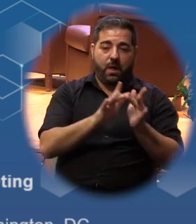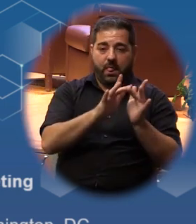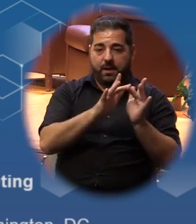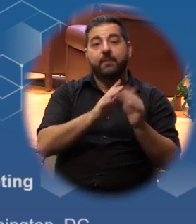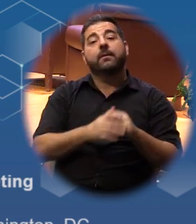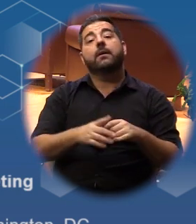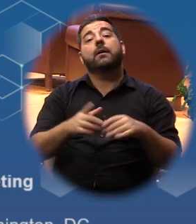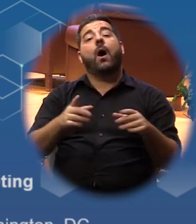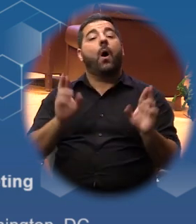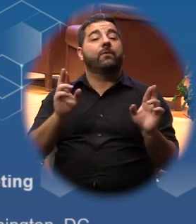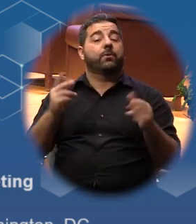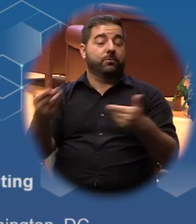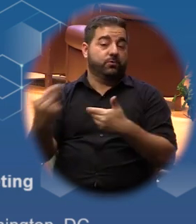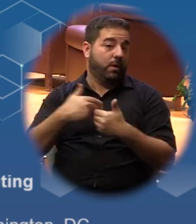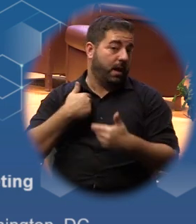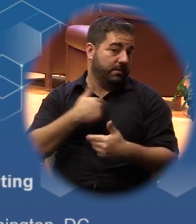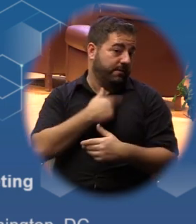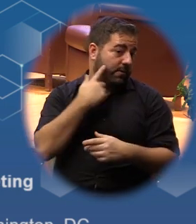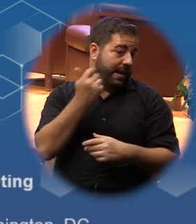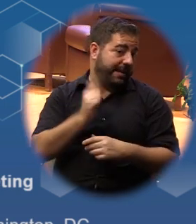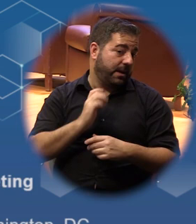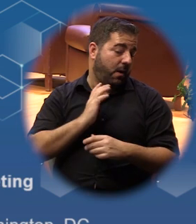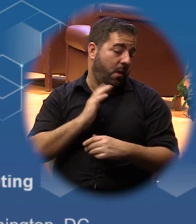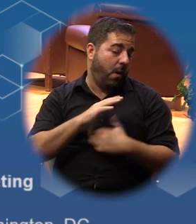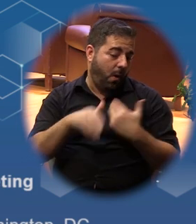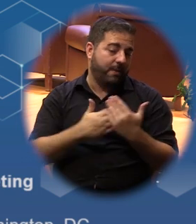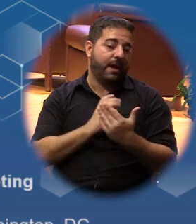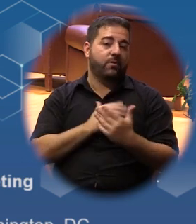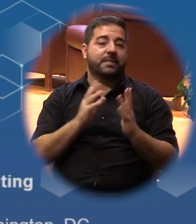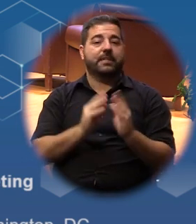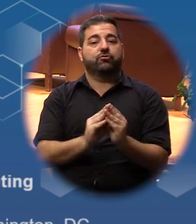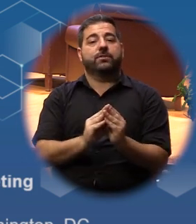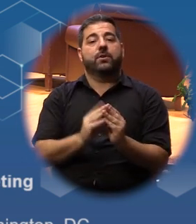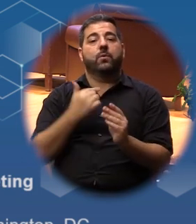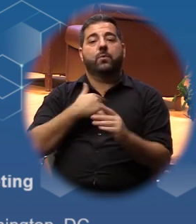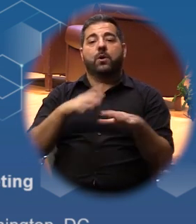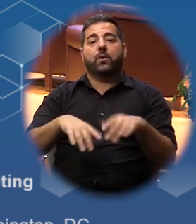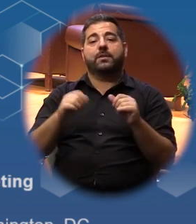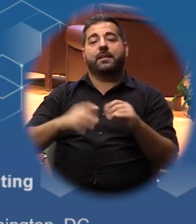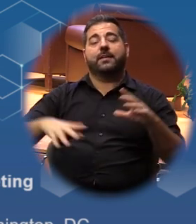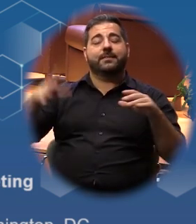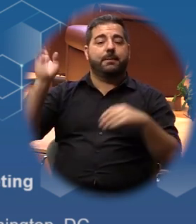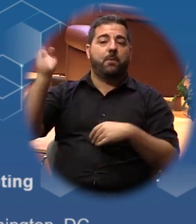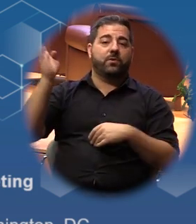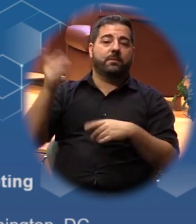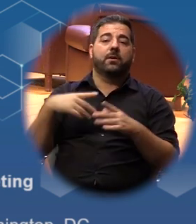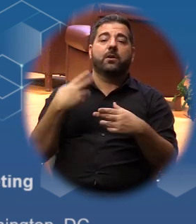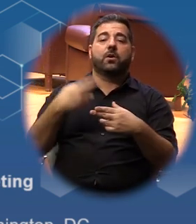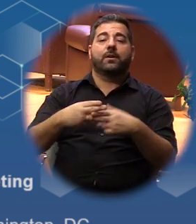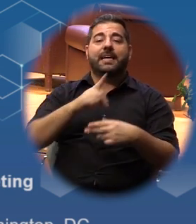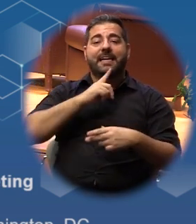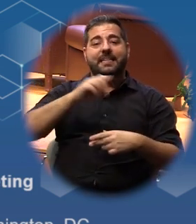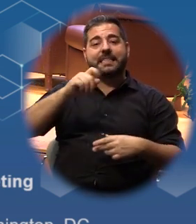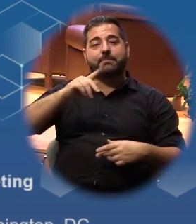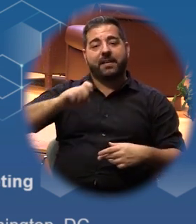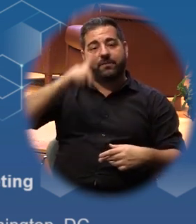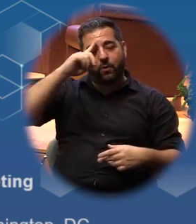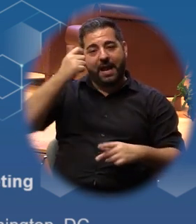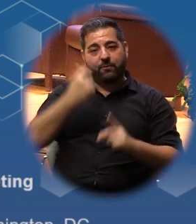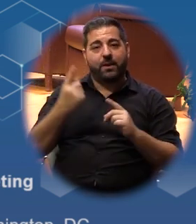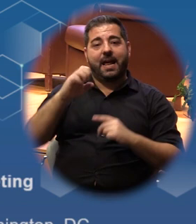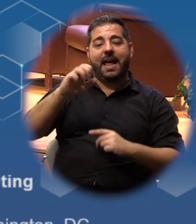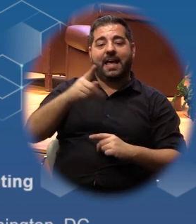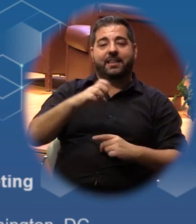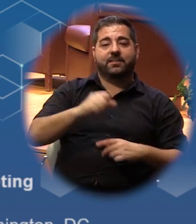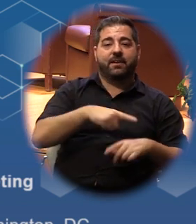hope you'll plan to join us for any or all of our sessions. We are hosting a symposium entitled Is Space for Everyone? Ethics from